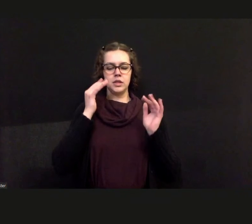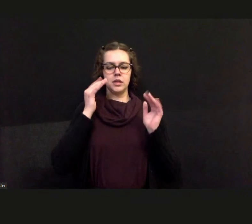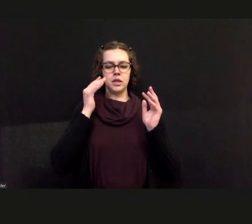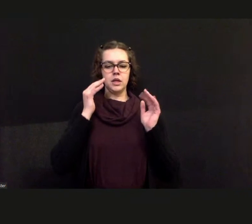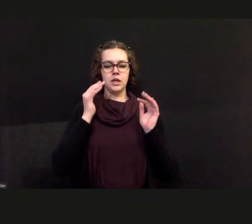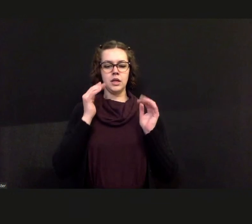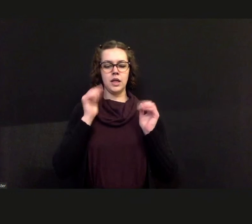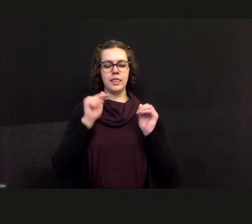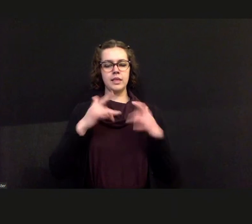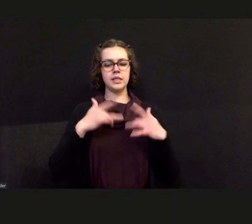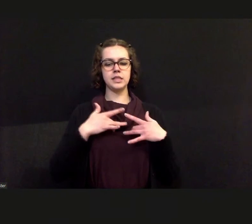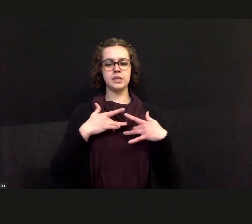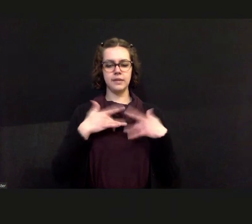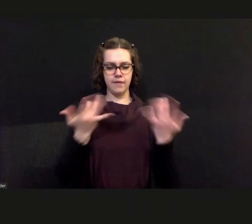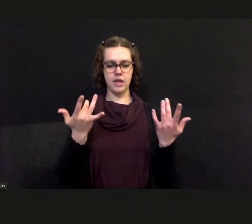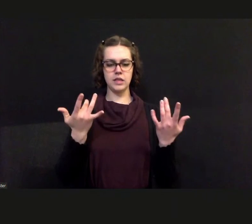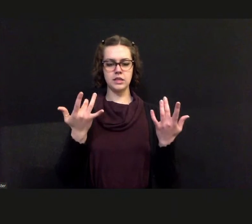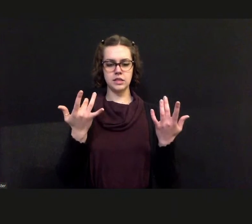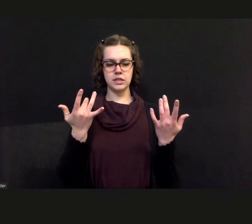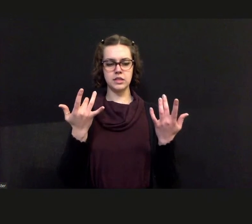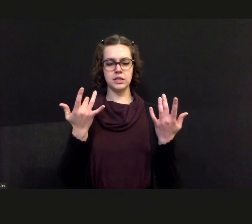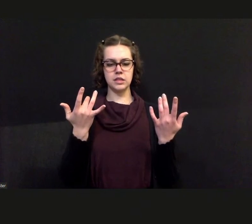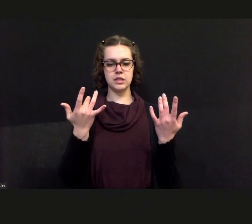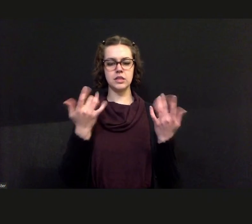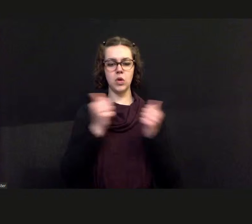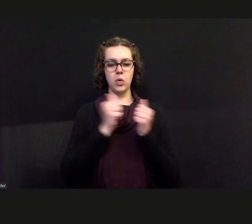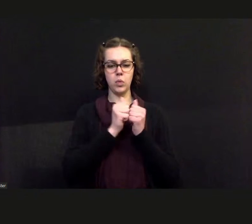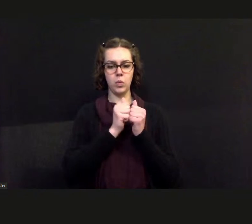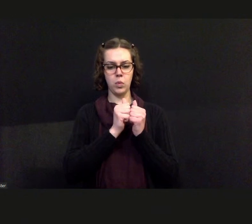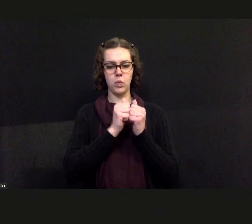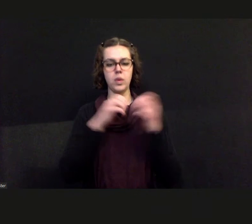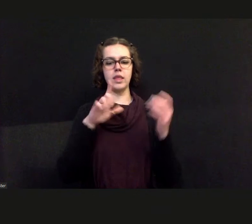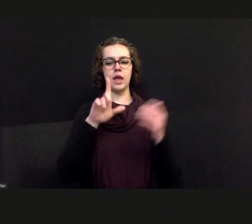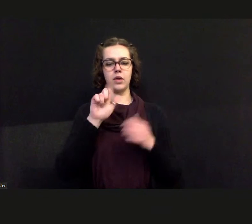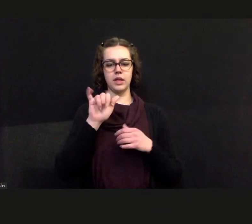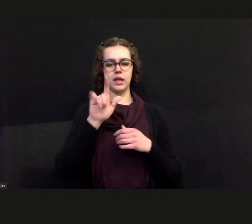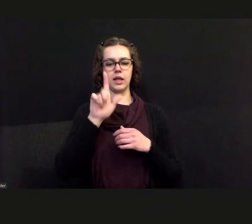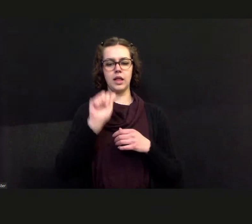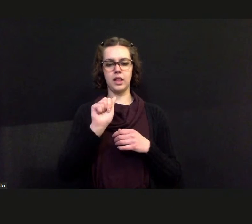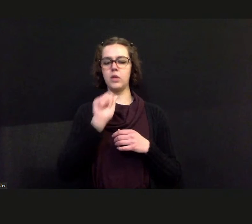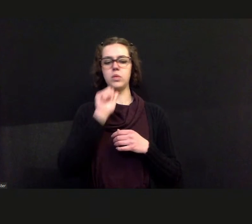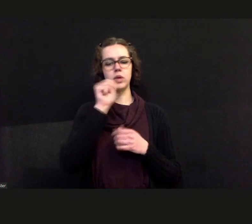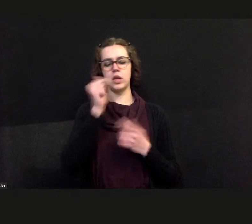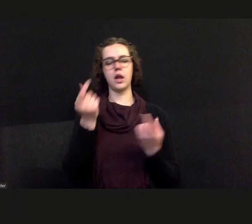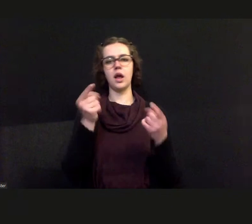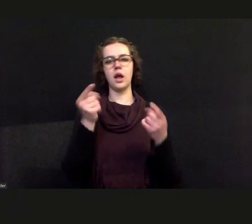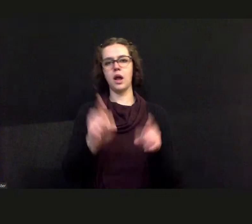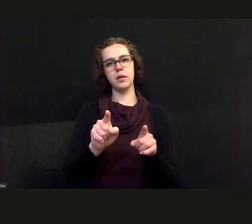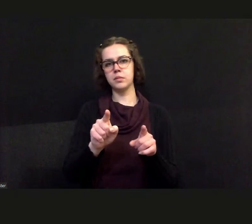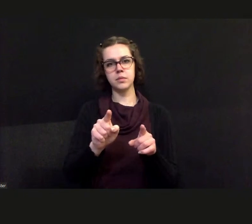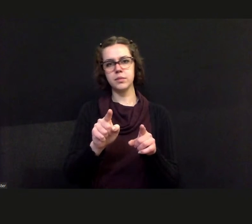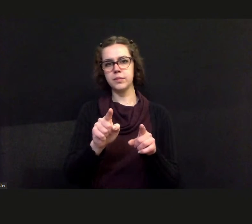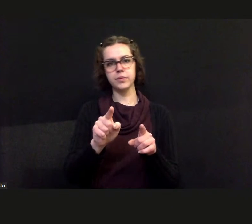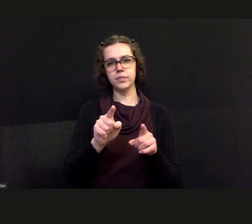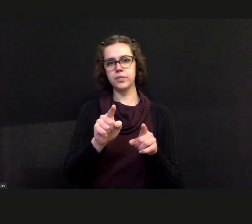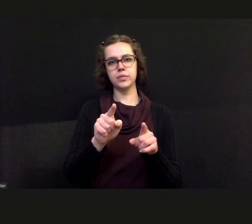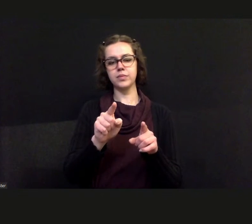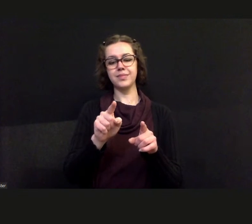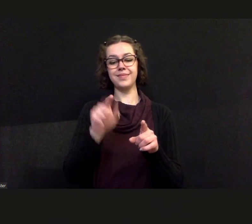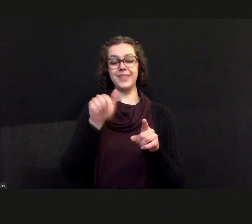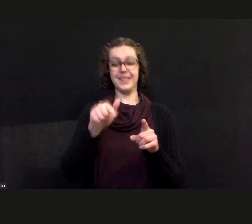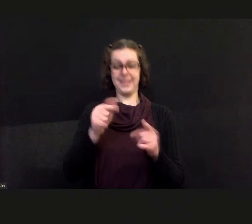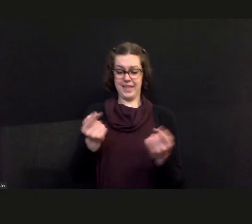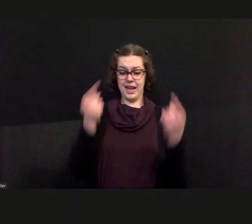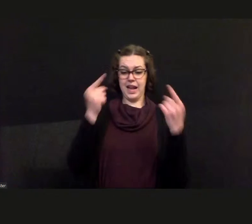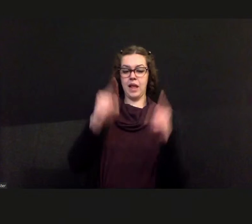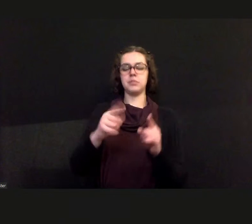This event would not, I don't think, exist, or at least its existence owes so